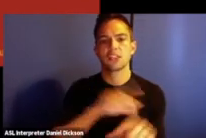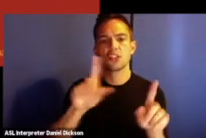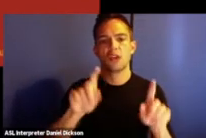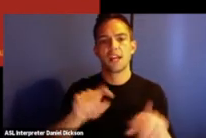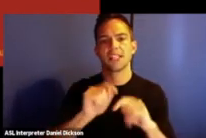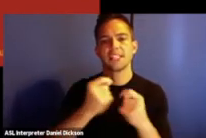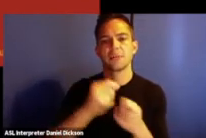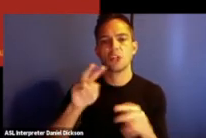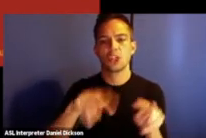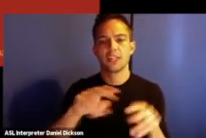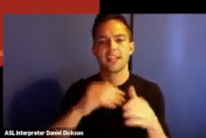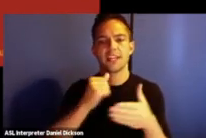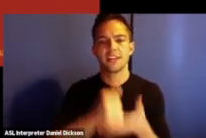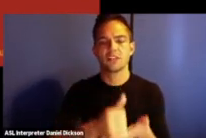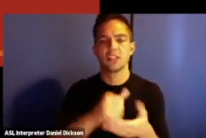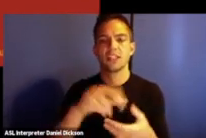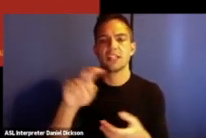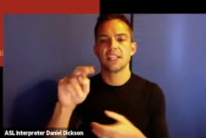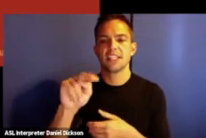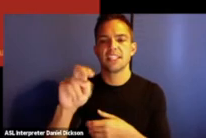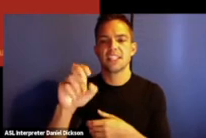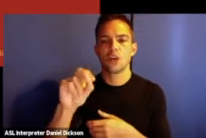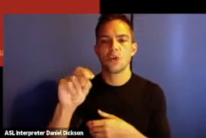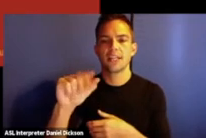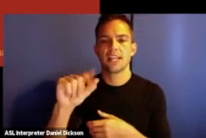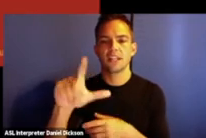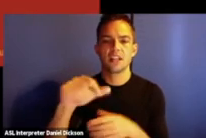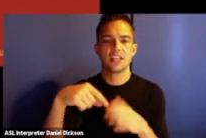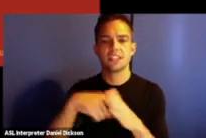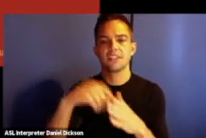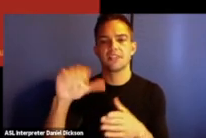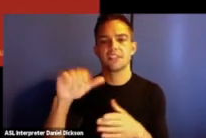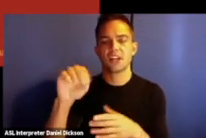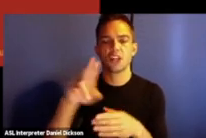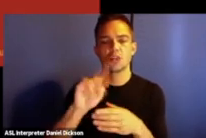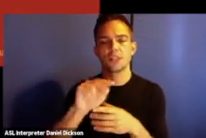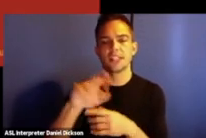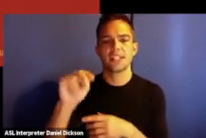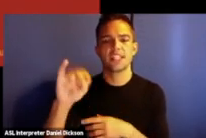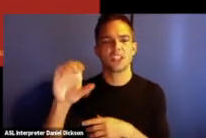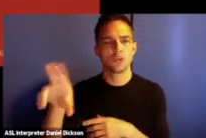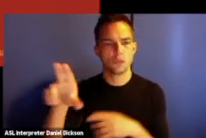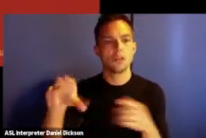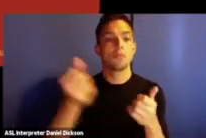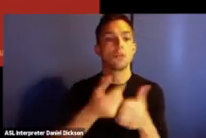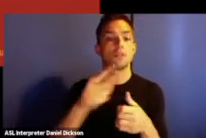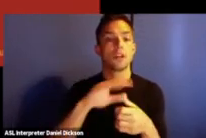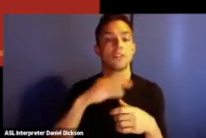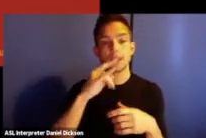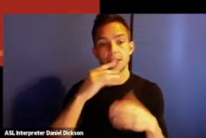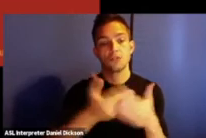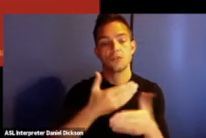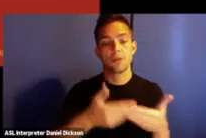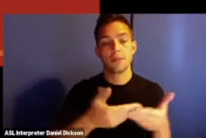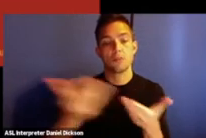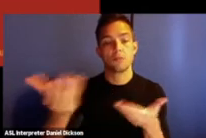interventions, starting as young as in the neonatal intensive care unit. And so if you've had a young infant, most of us know when you bring that newborn